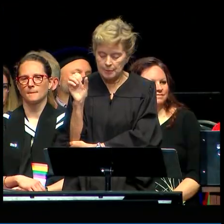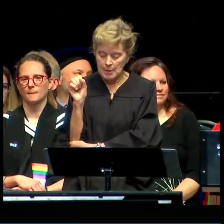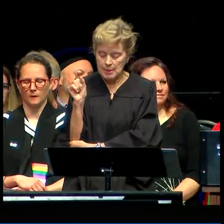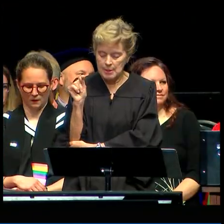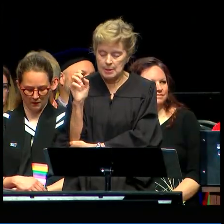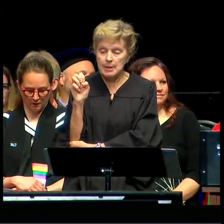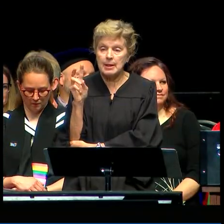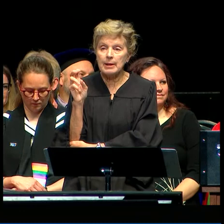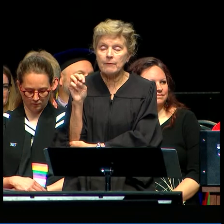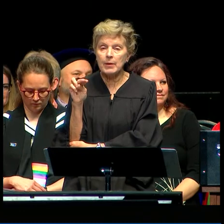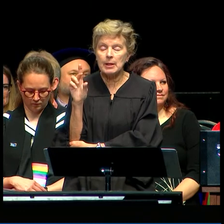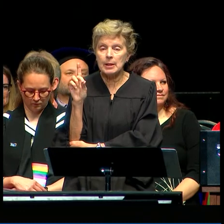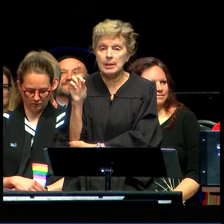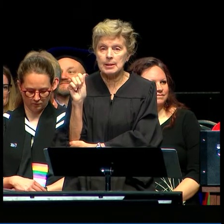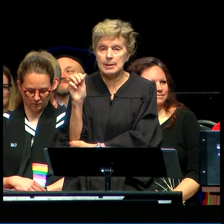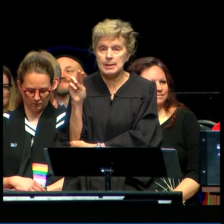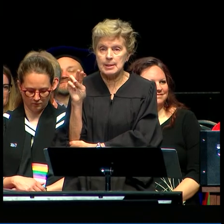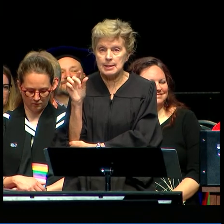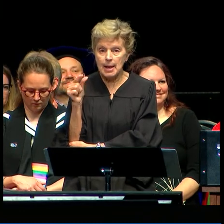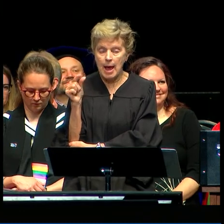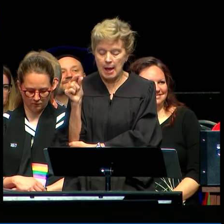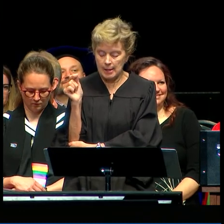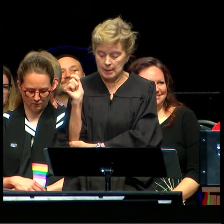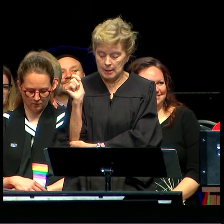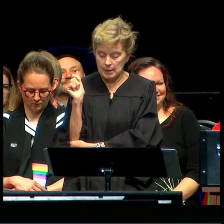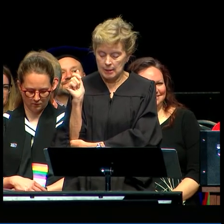Stephen Dang.